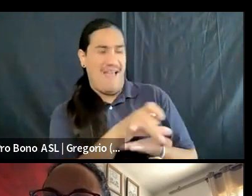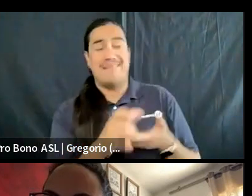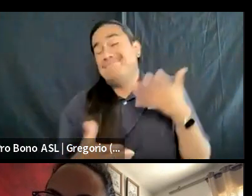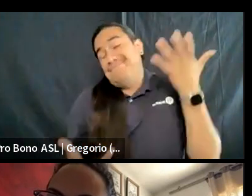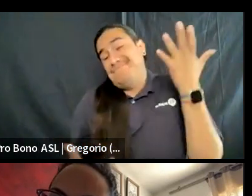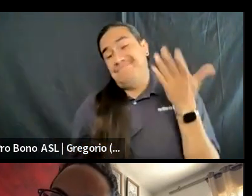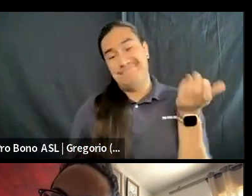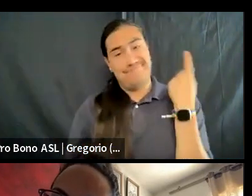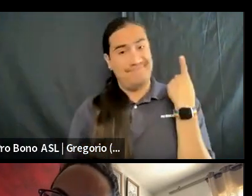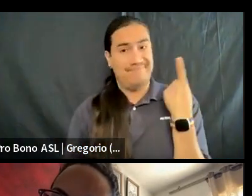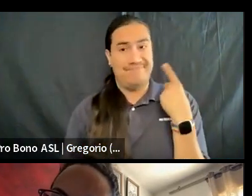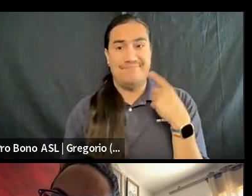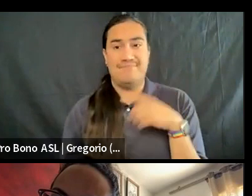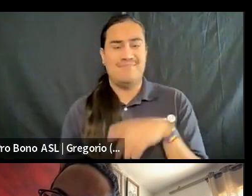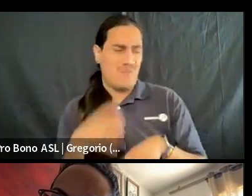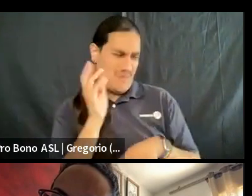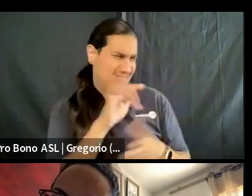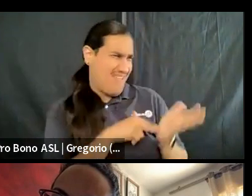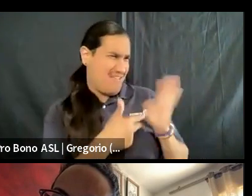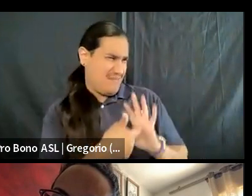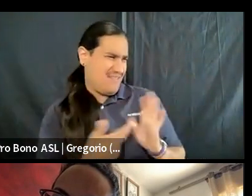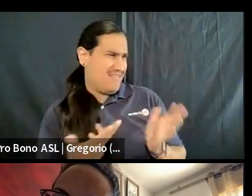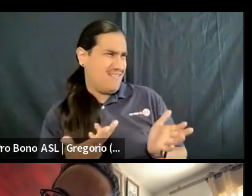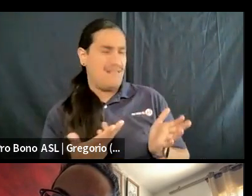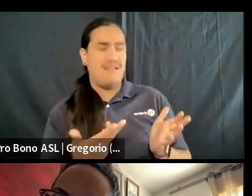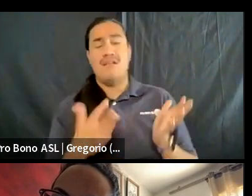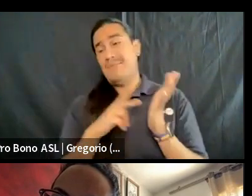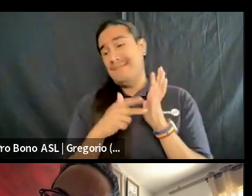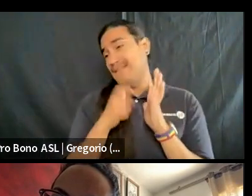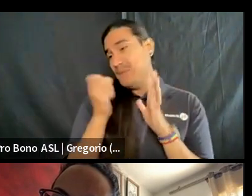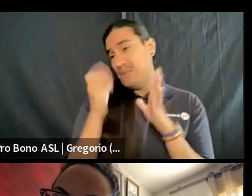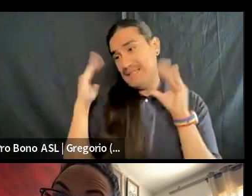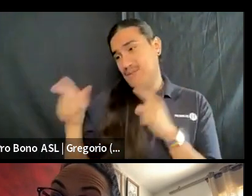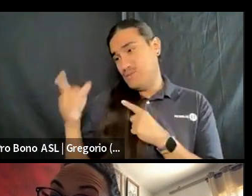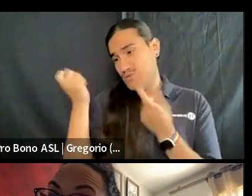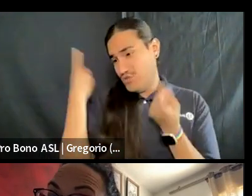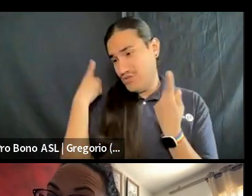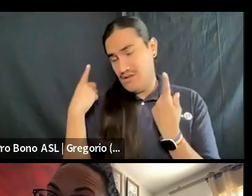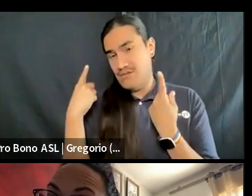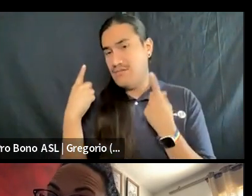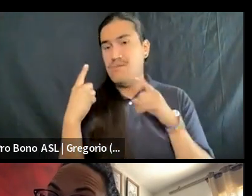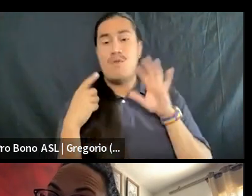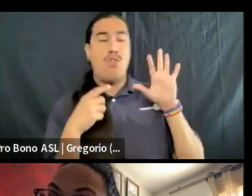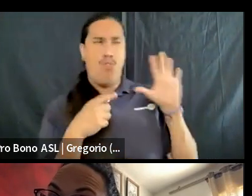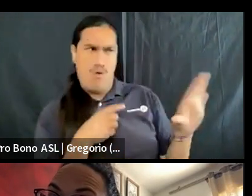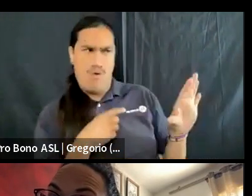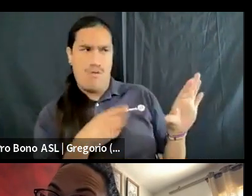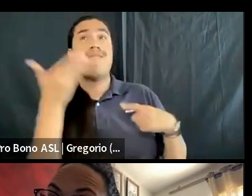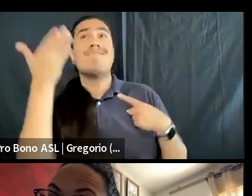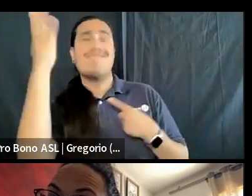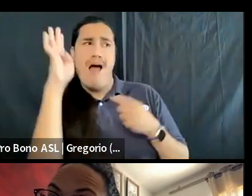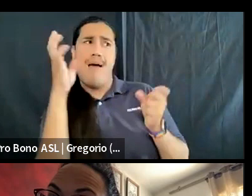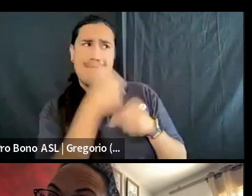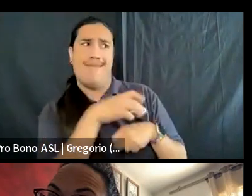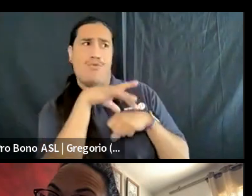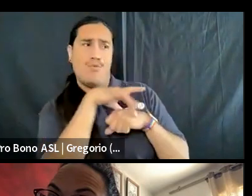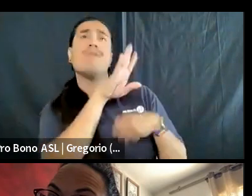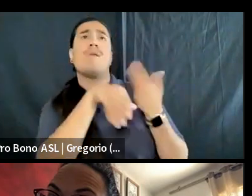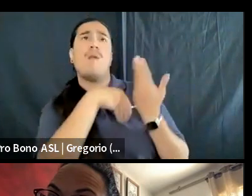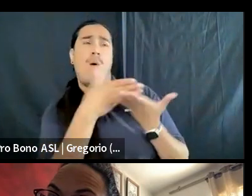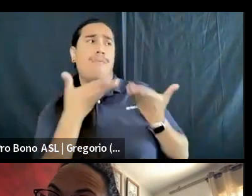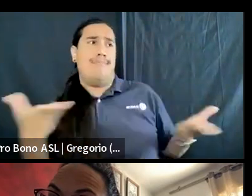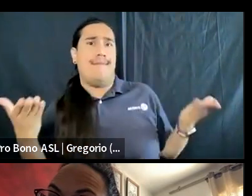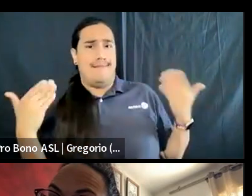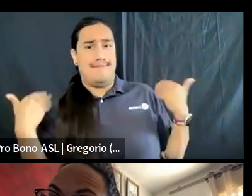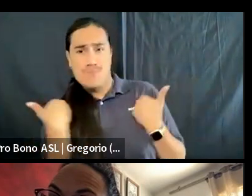Figures. What's that supposed to mean? It means I wouldn't expect you to. Look, God made the earth and all the creatures